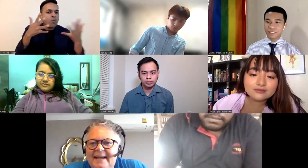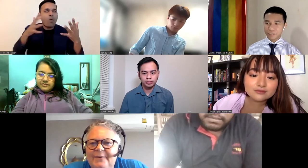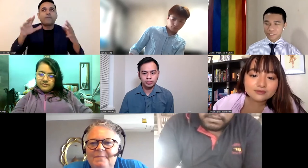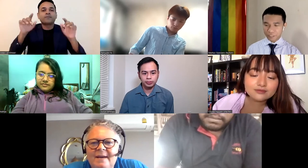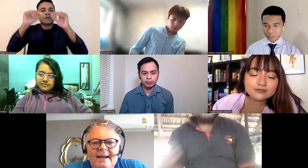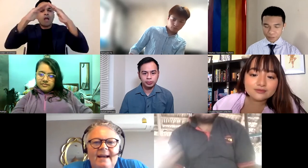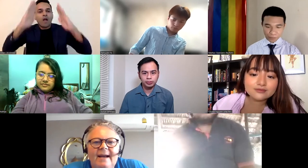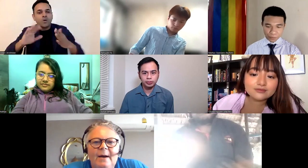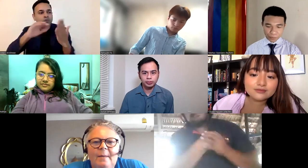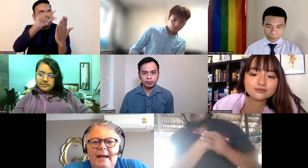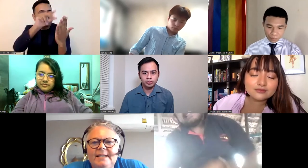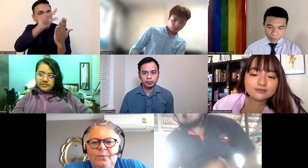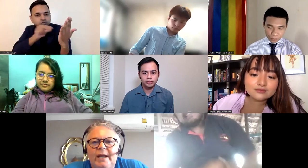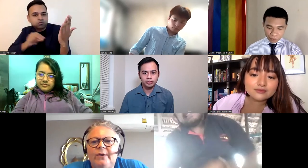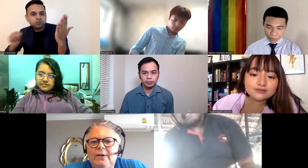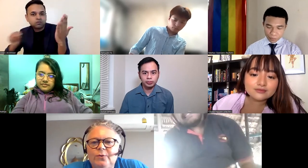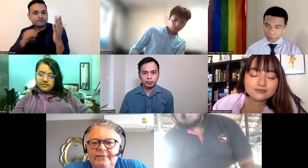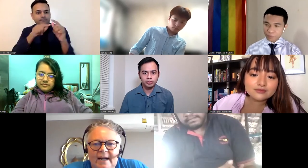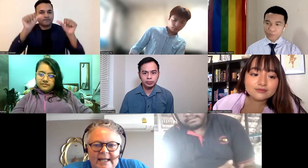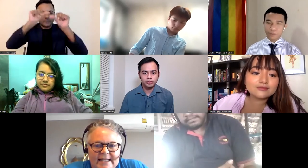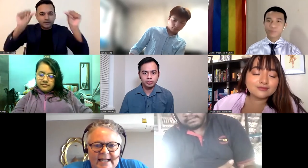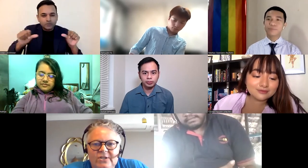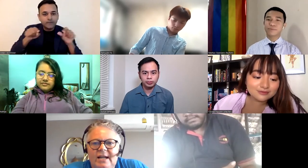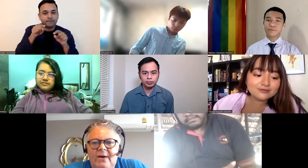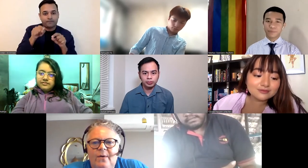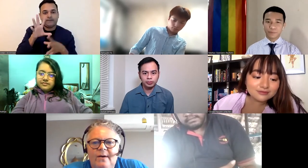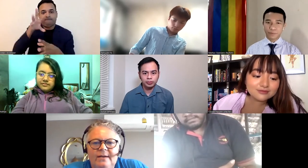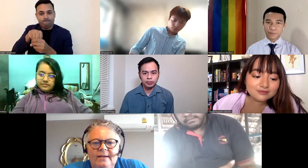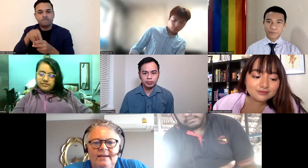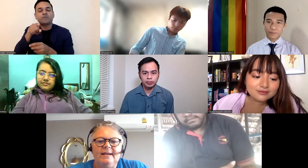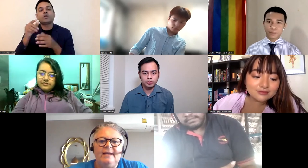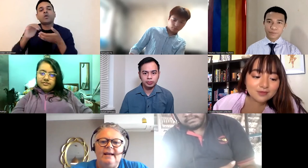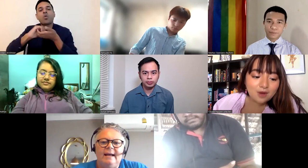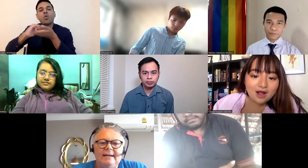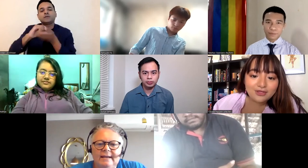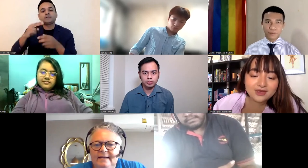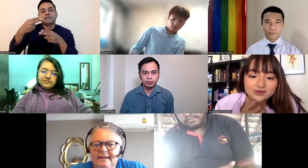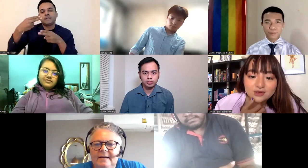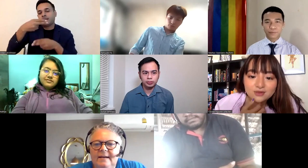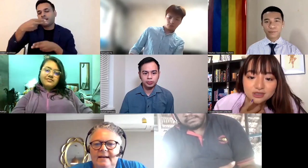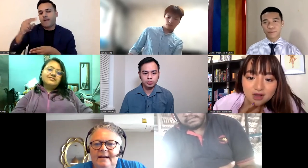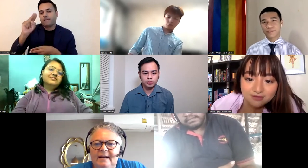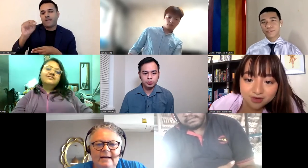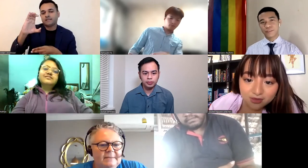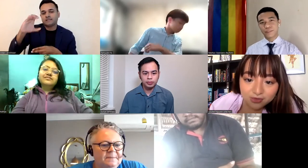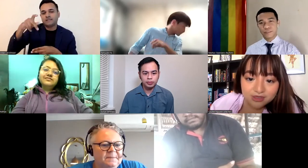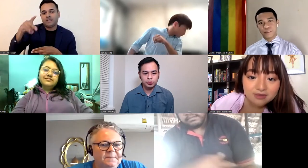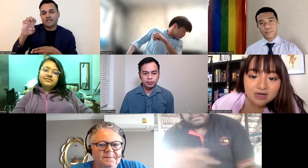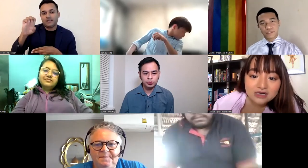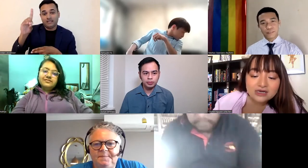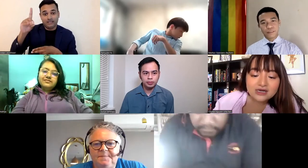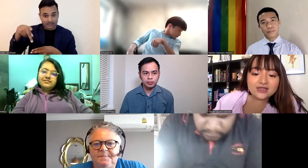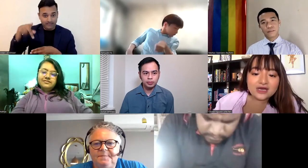the acronym. And she's working on inclusive architecture now. Wow, thank you so much, Kavya